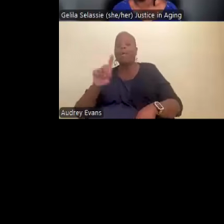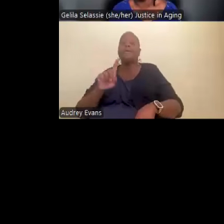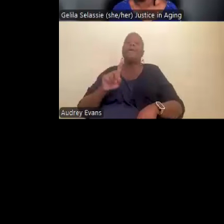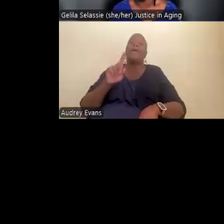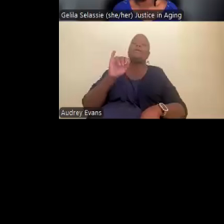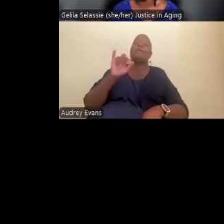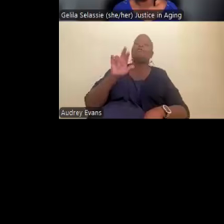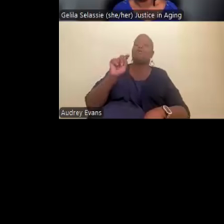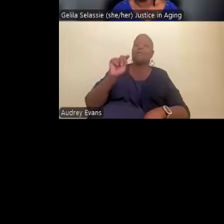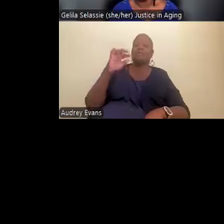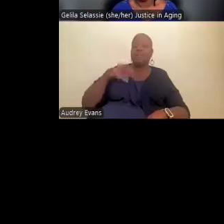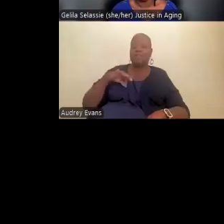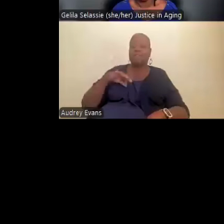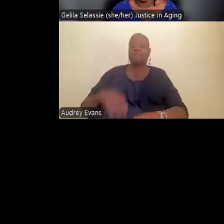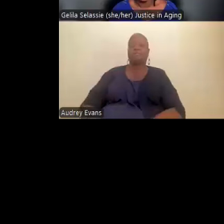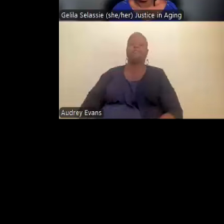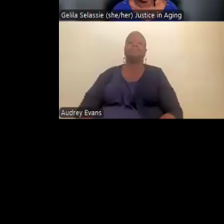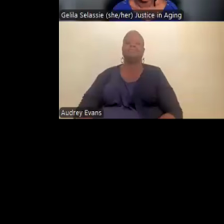eligibility benefits.